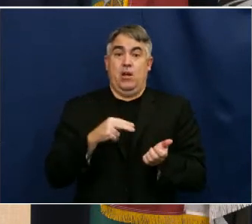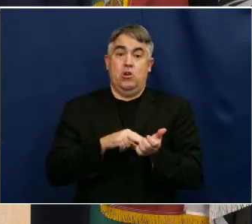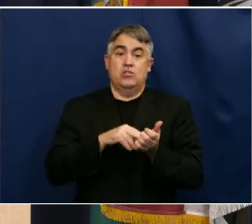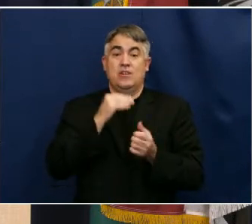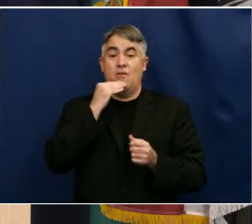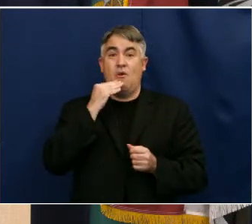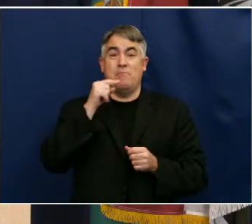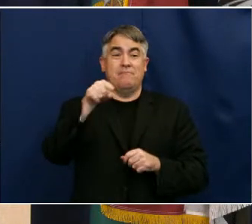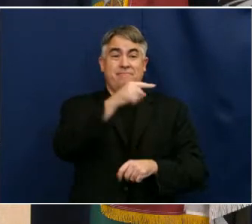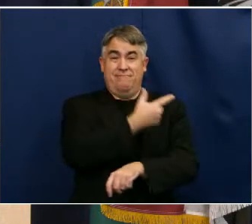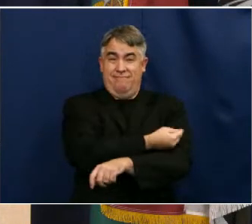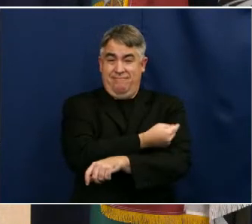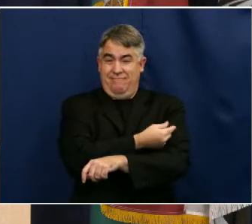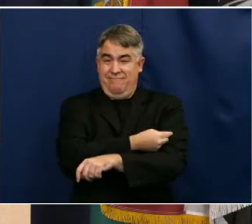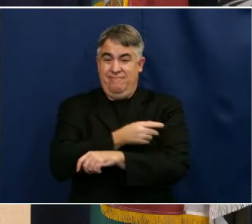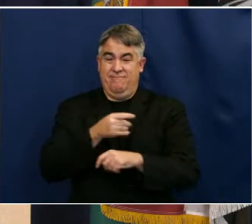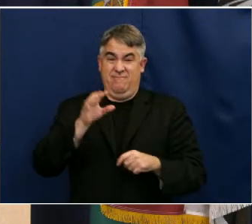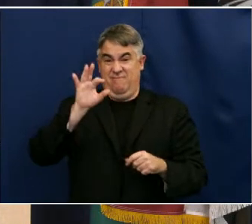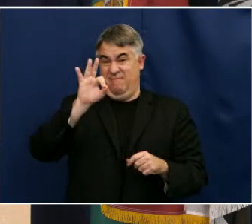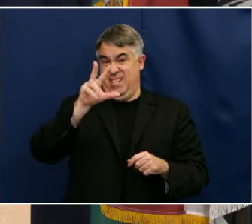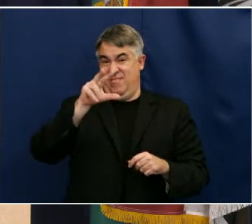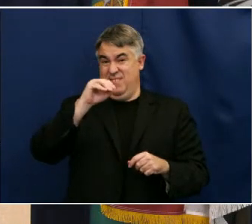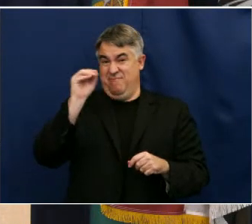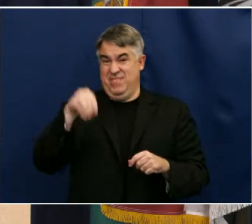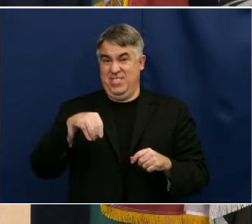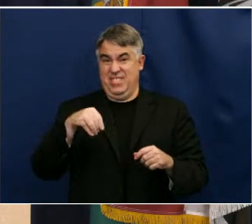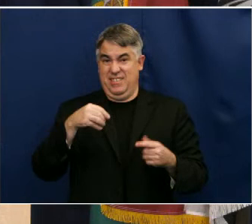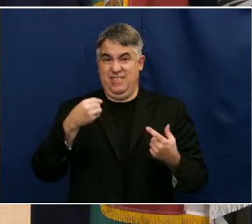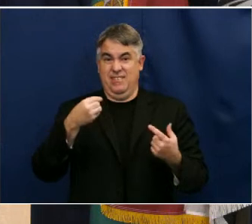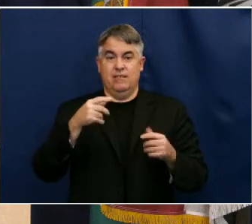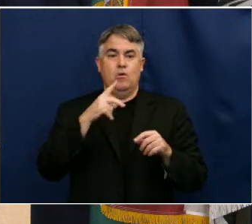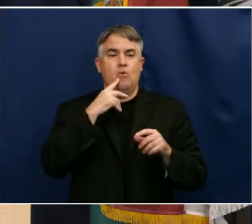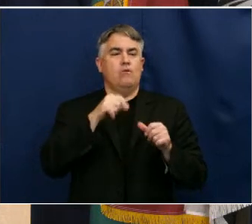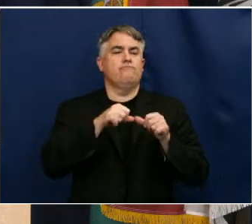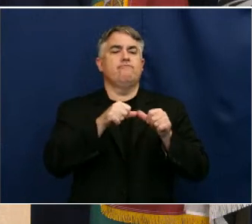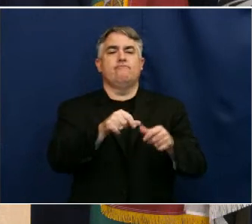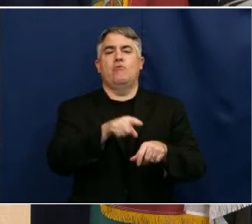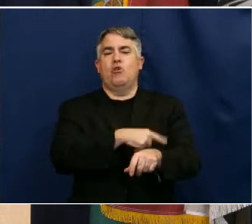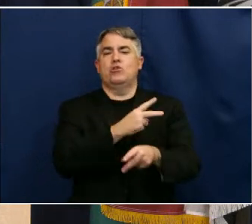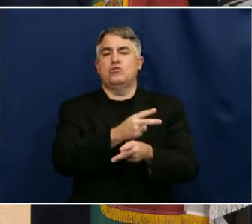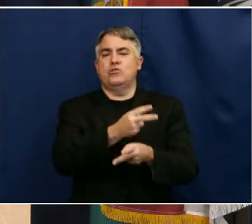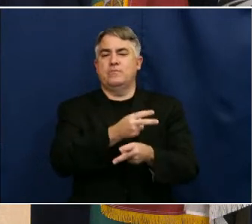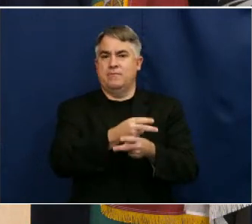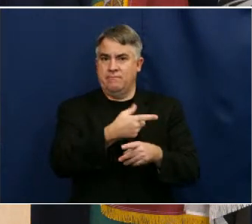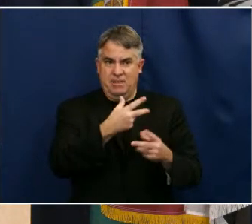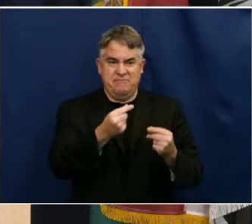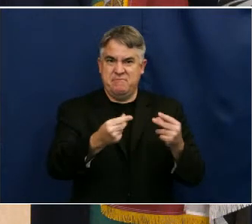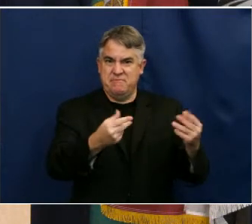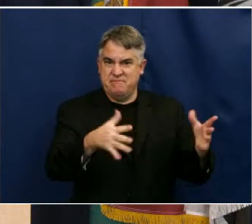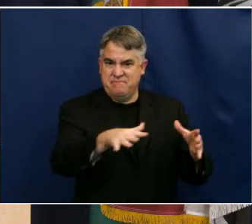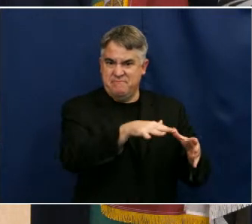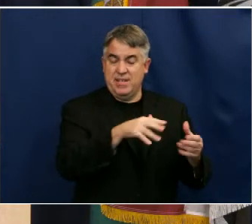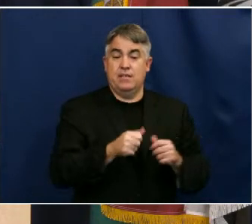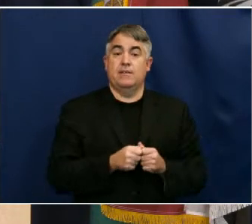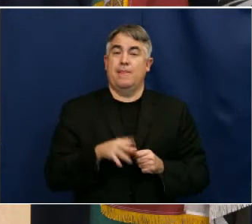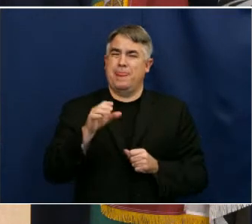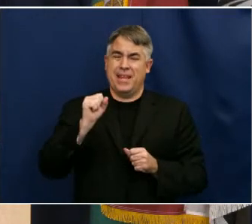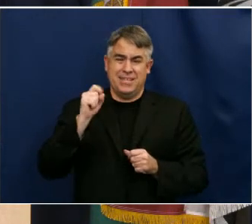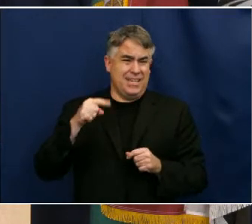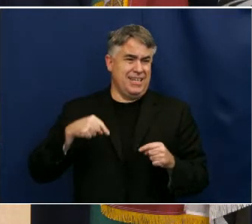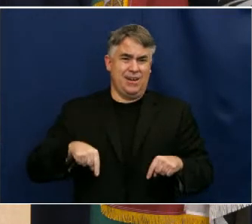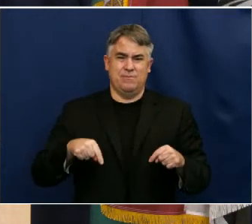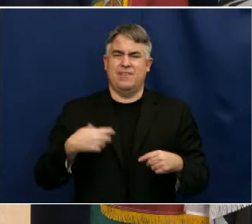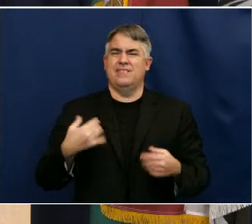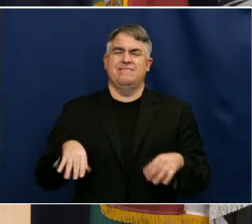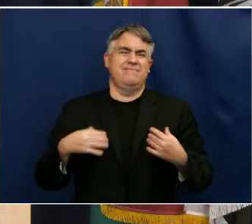residents. 93% of our long-term care facilities have done the same. And San Diegans should be proud of the progress that